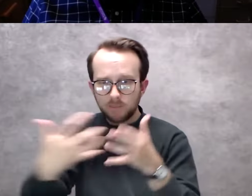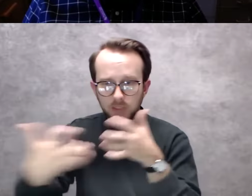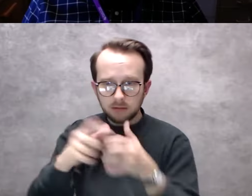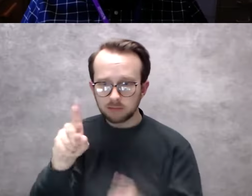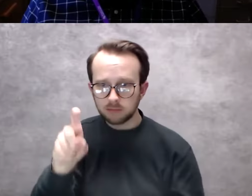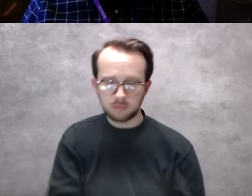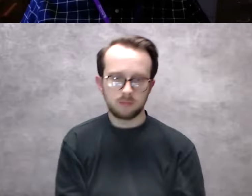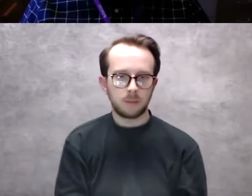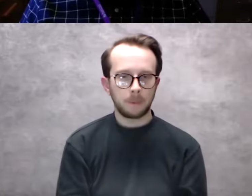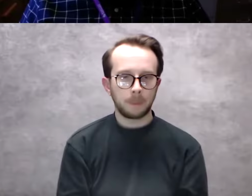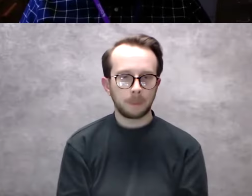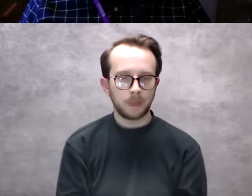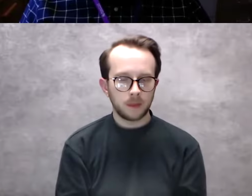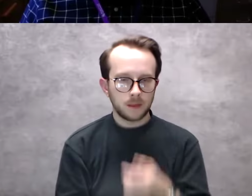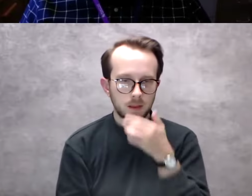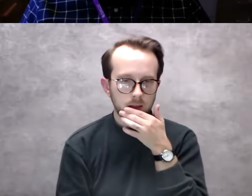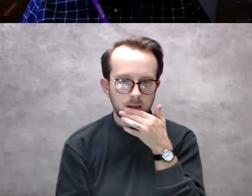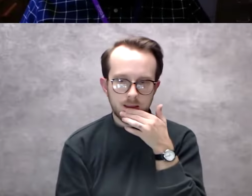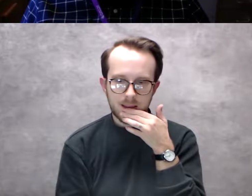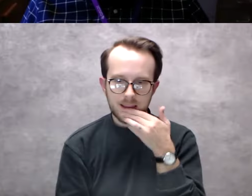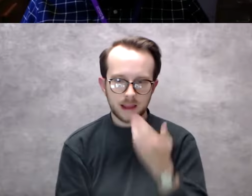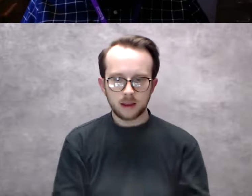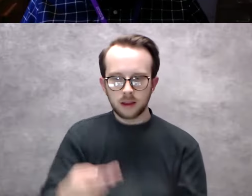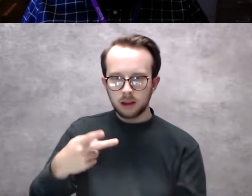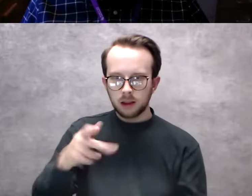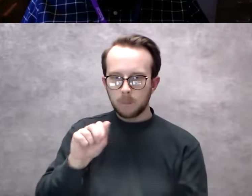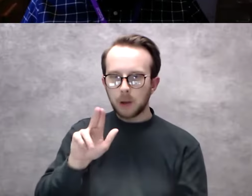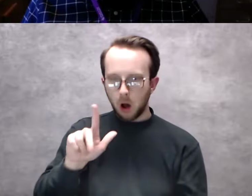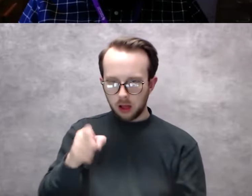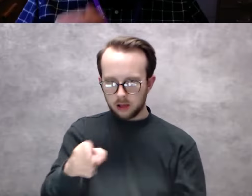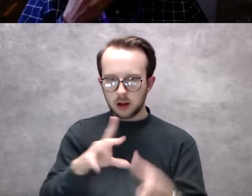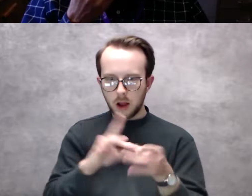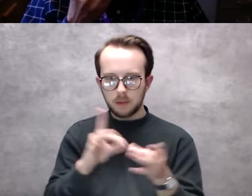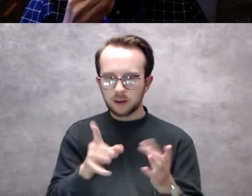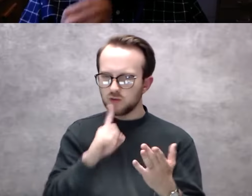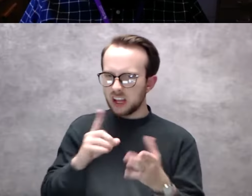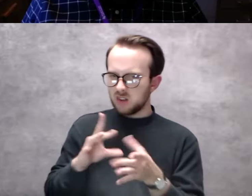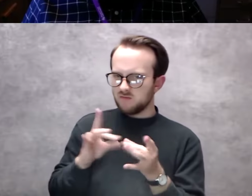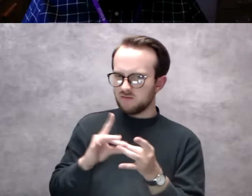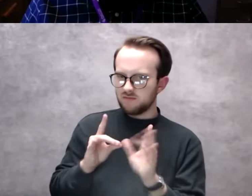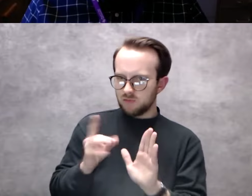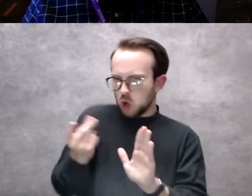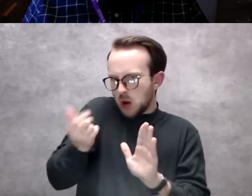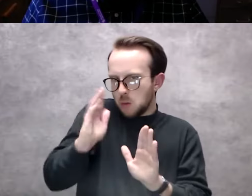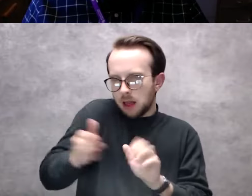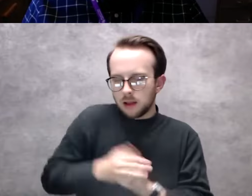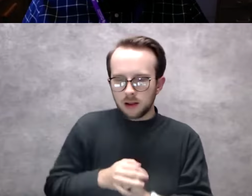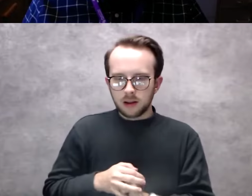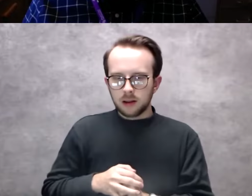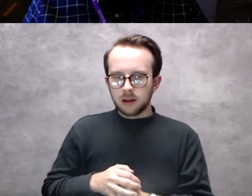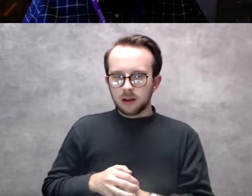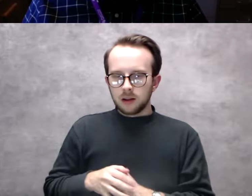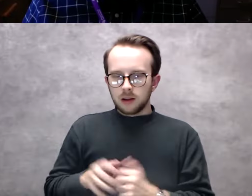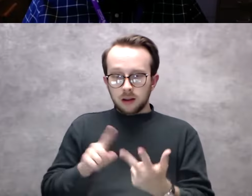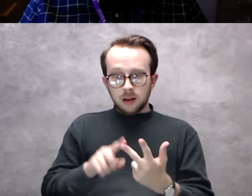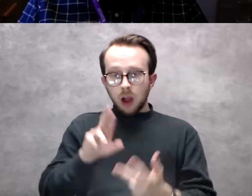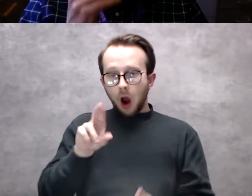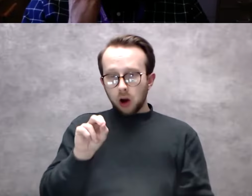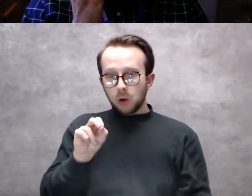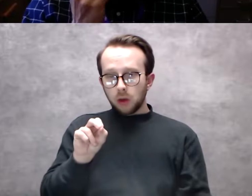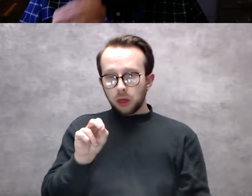Well, I'll say something really quick while Brett's pondering. R03s can be for new